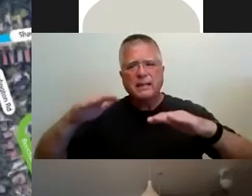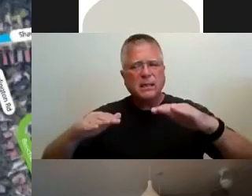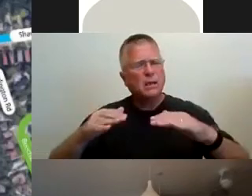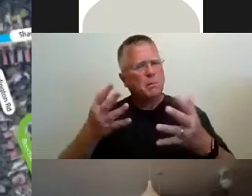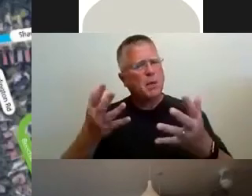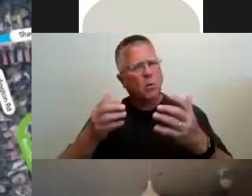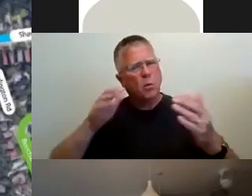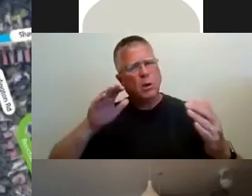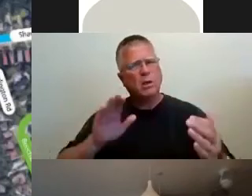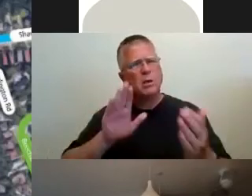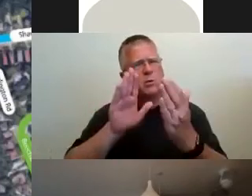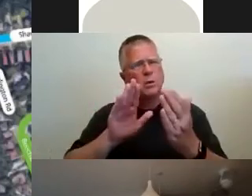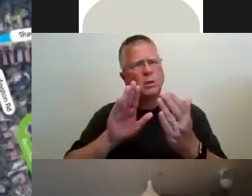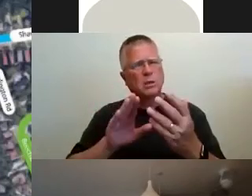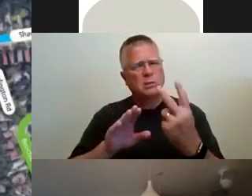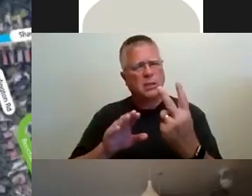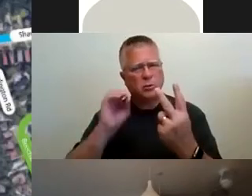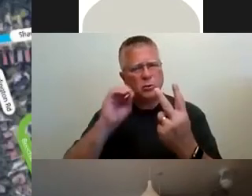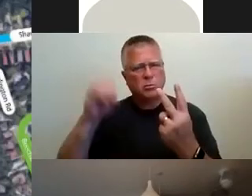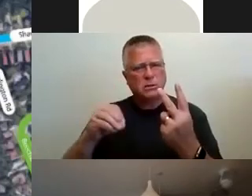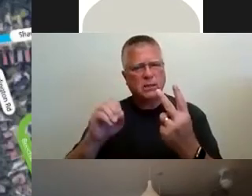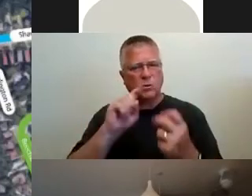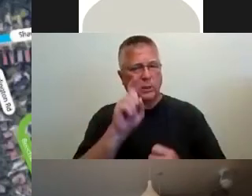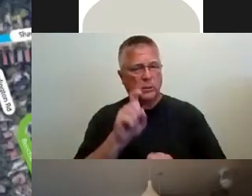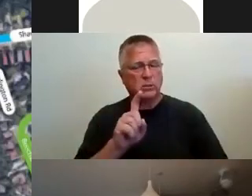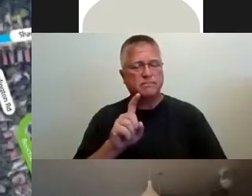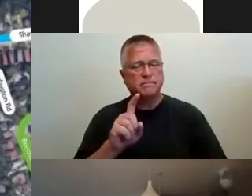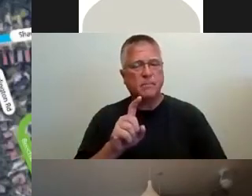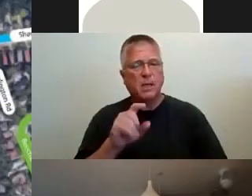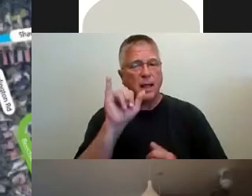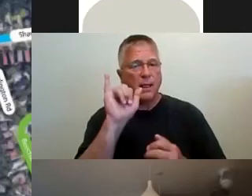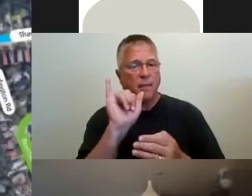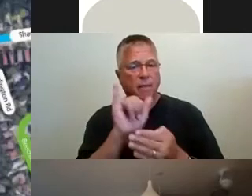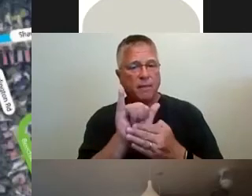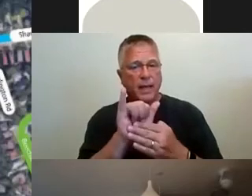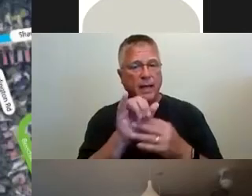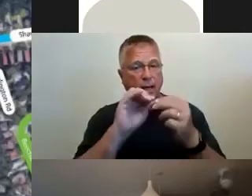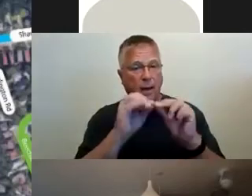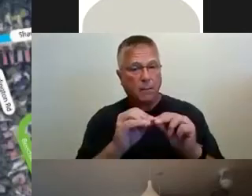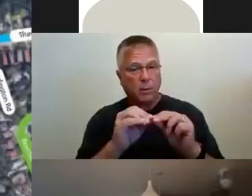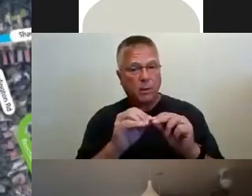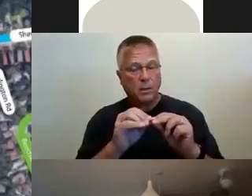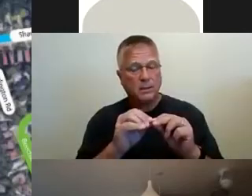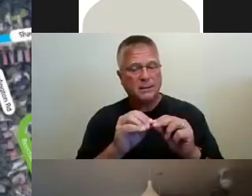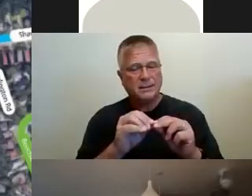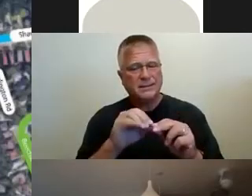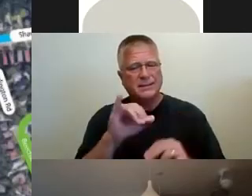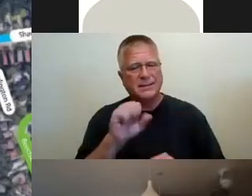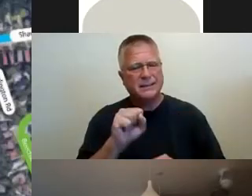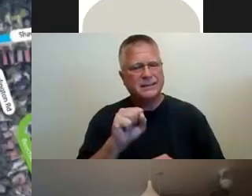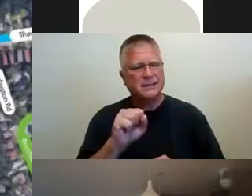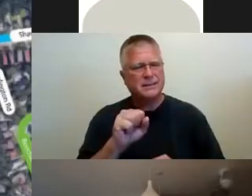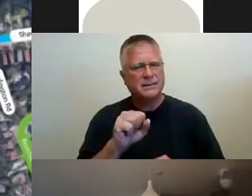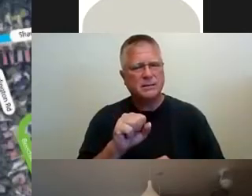address the 2% question. So that number is